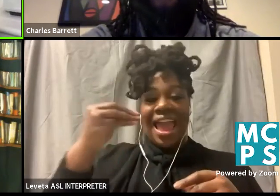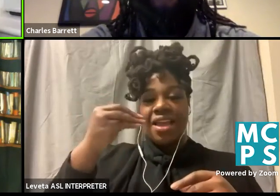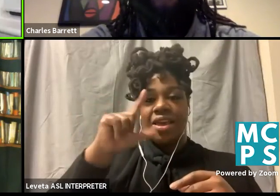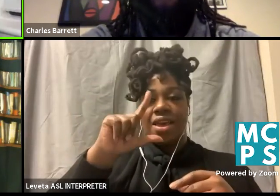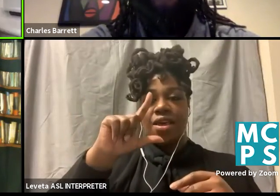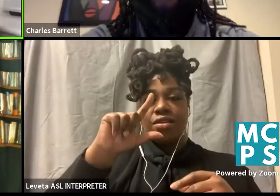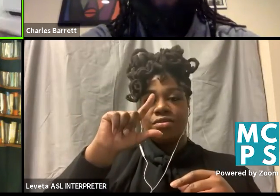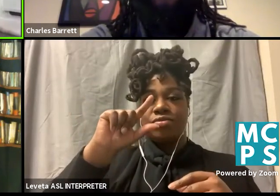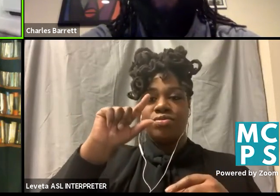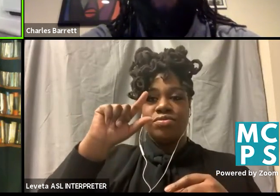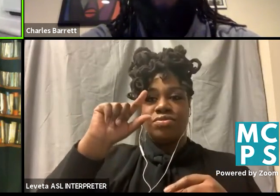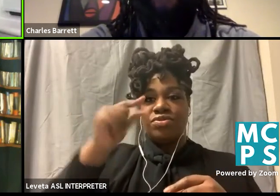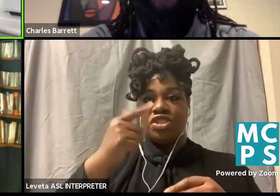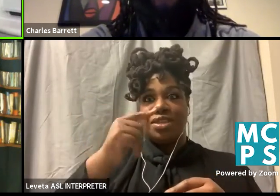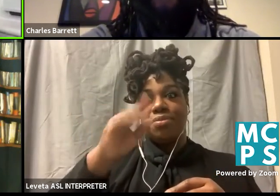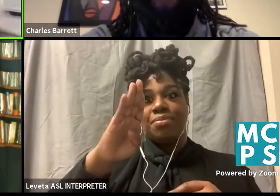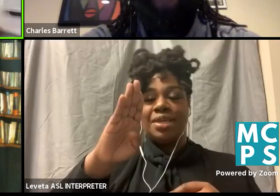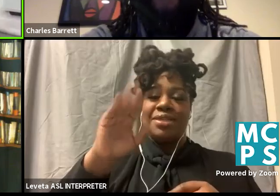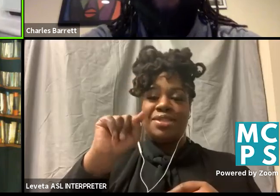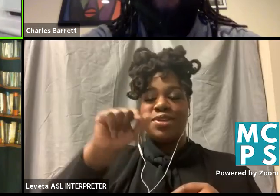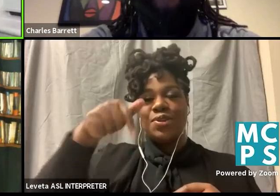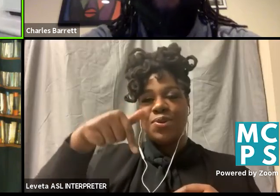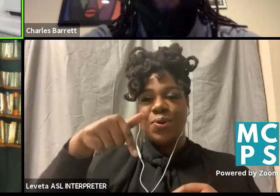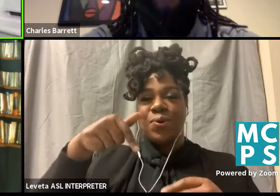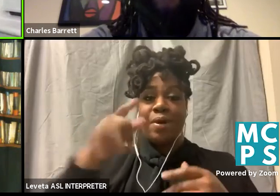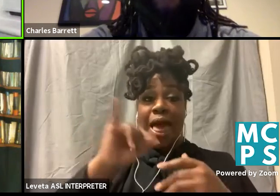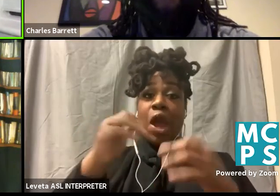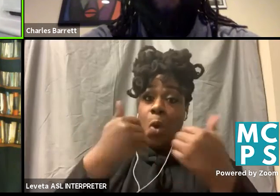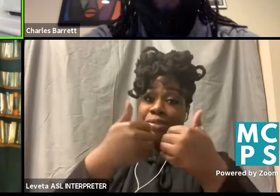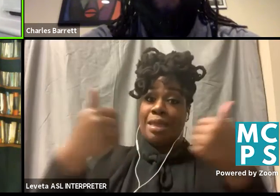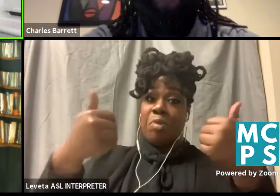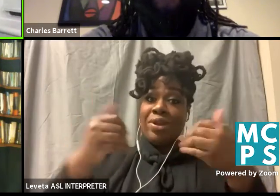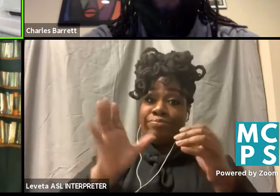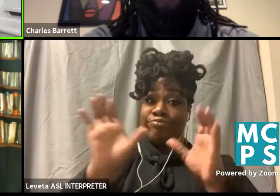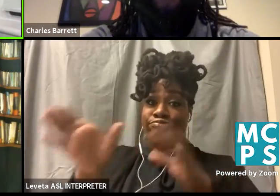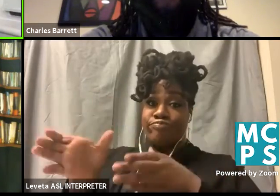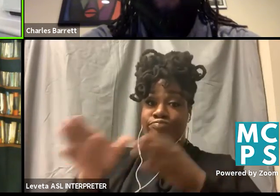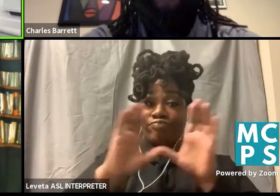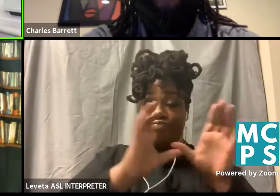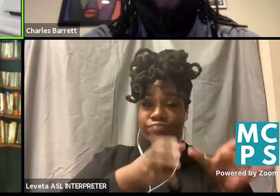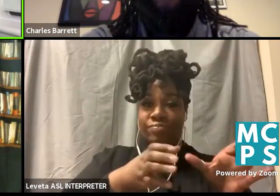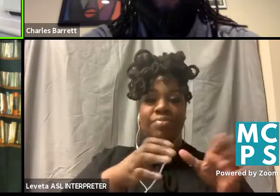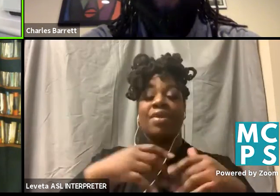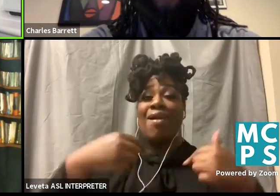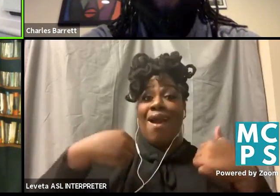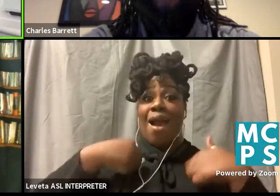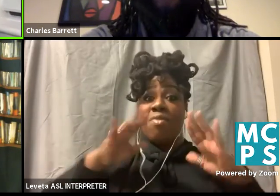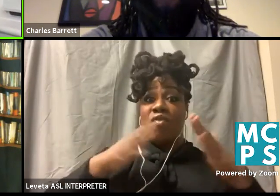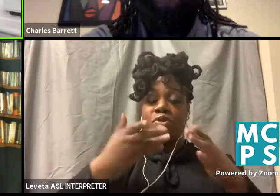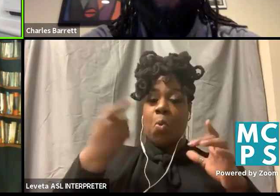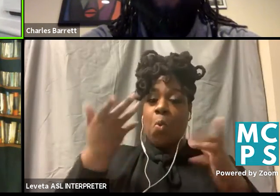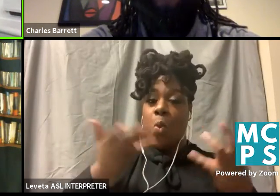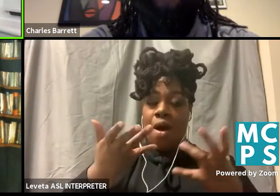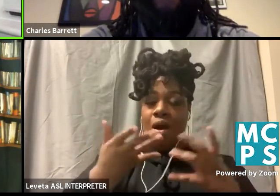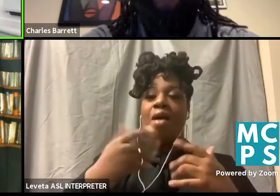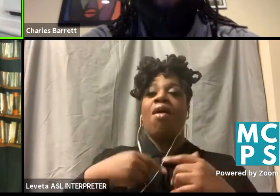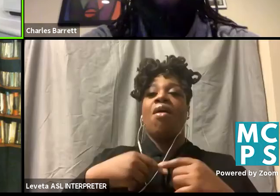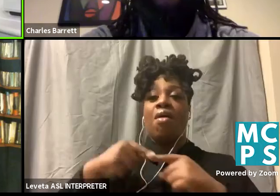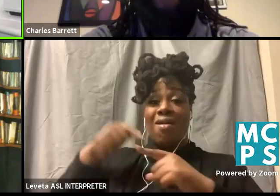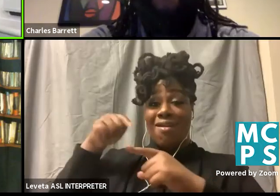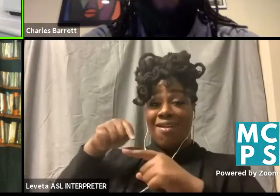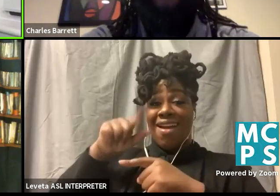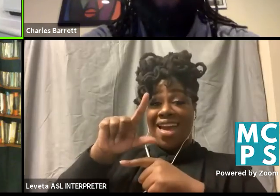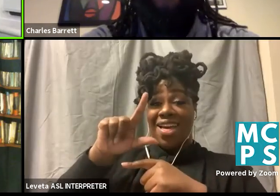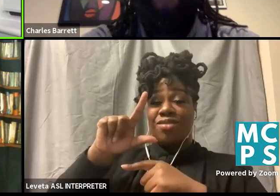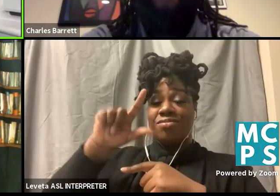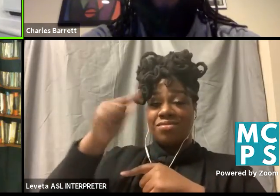they're, you know, totally separate communities. So I'm talking specifically about LGBTQ communities of color here,